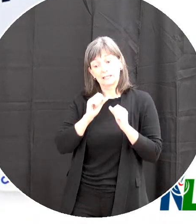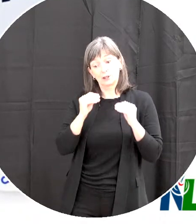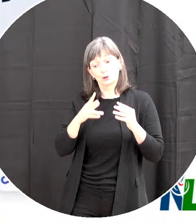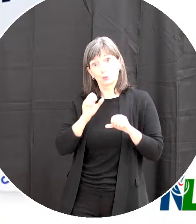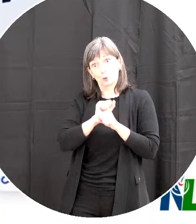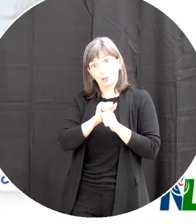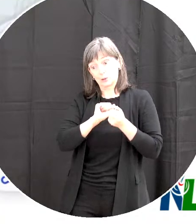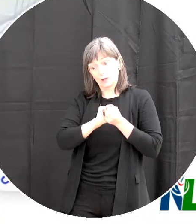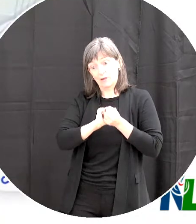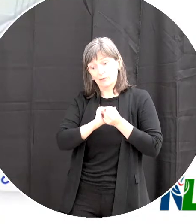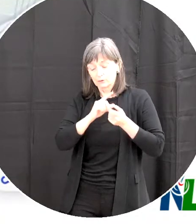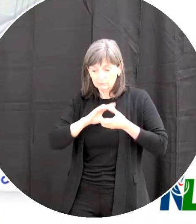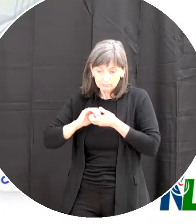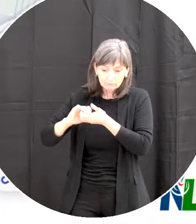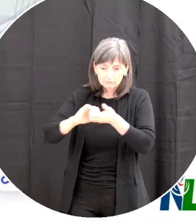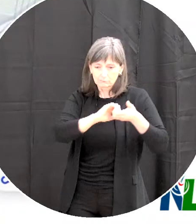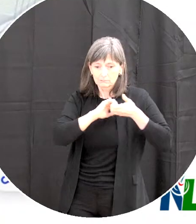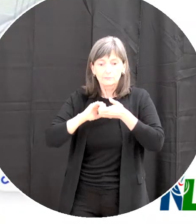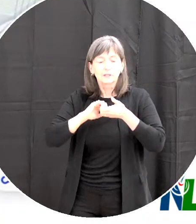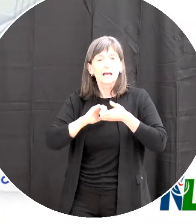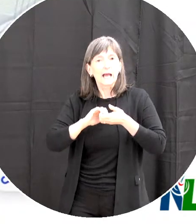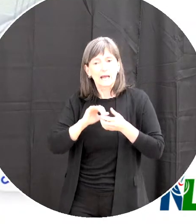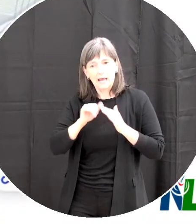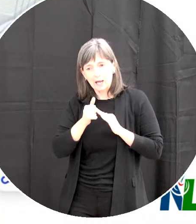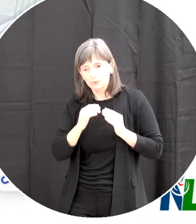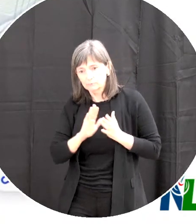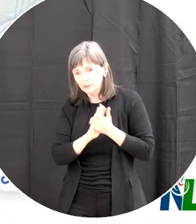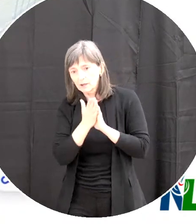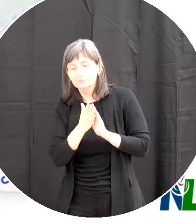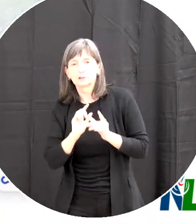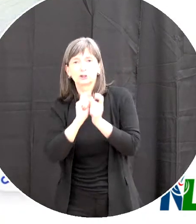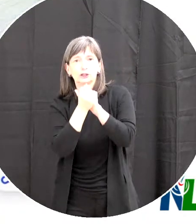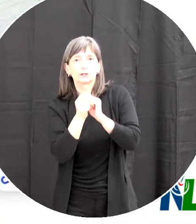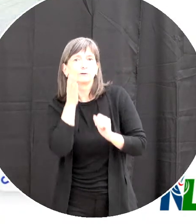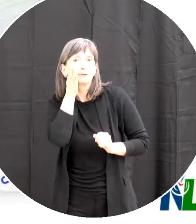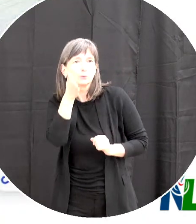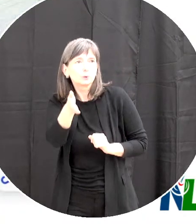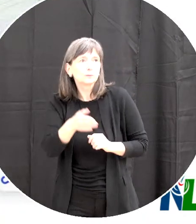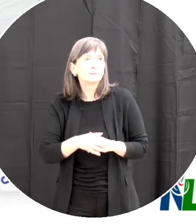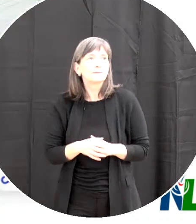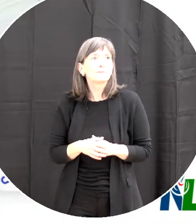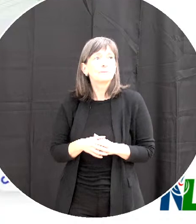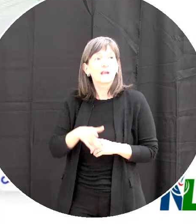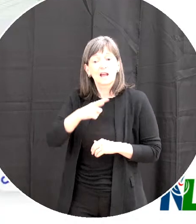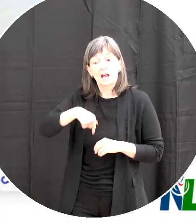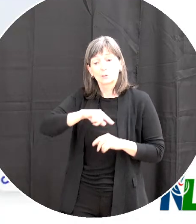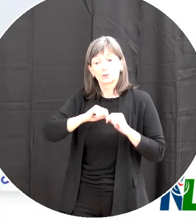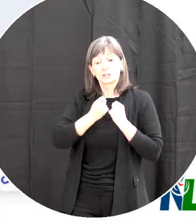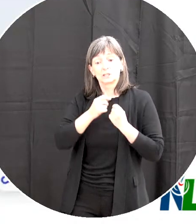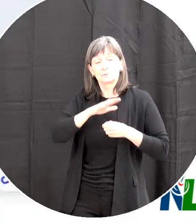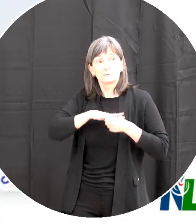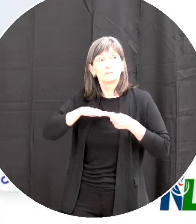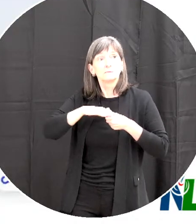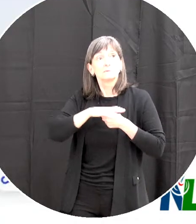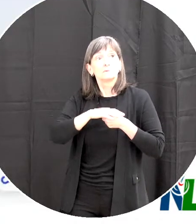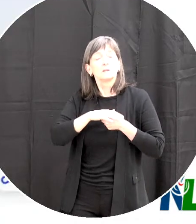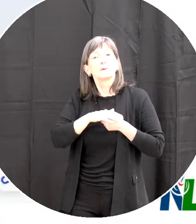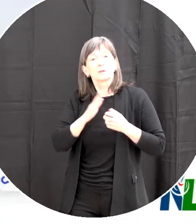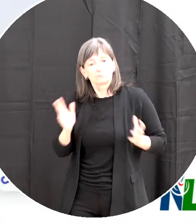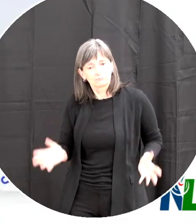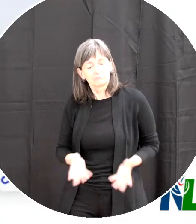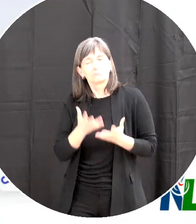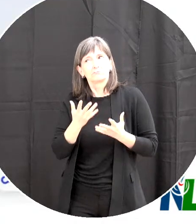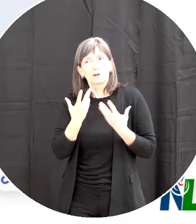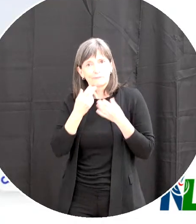reimagine learning has helped us learn our way forward. Our district teams have been liberated to innovate